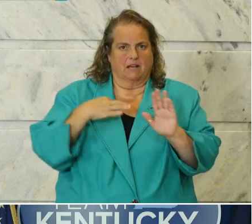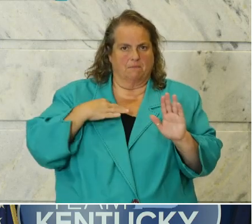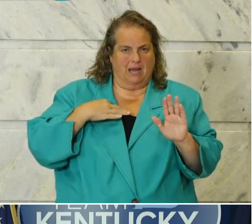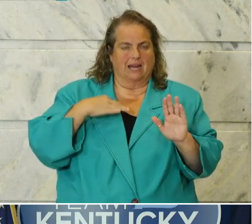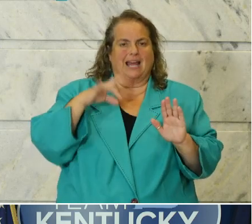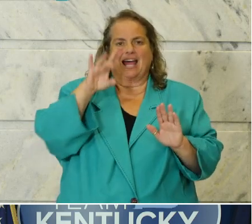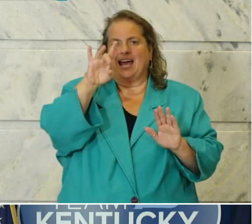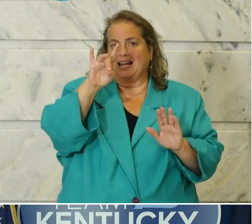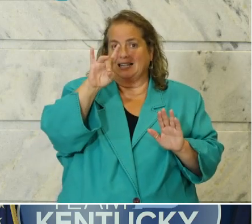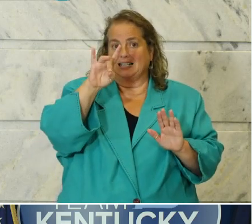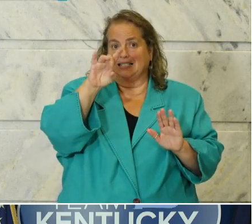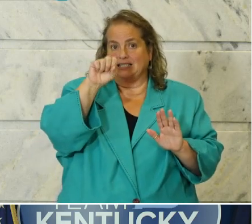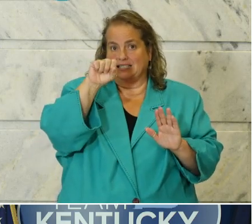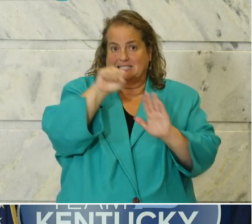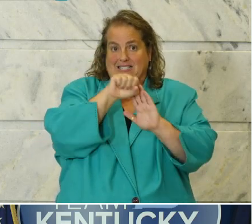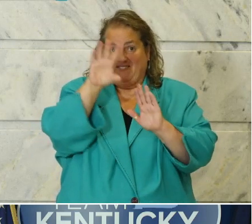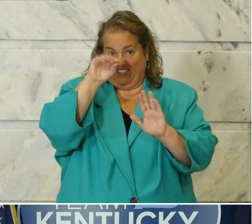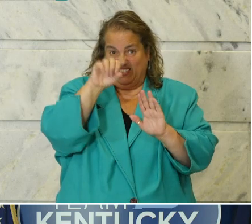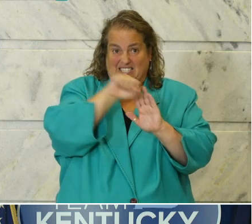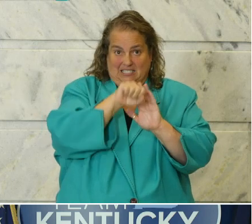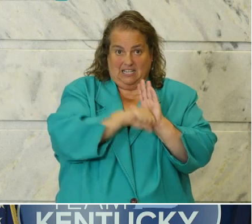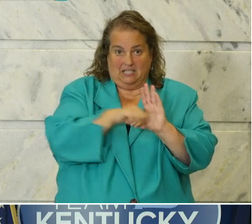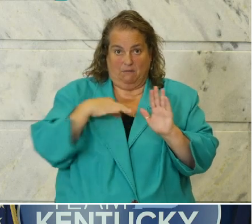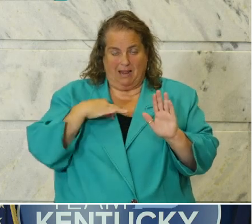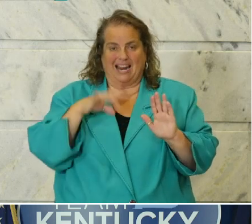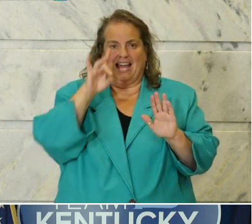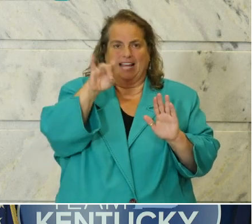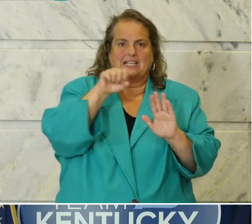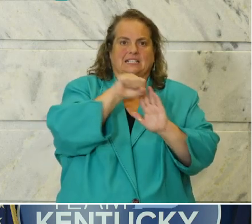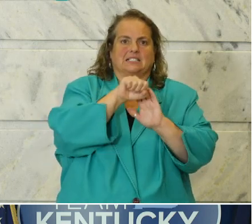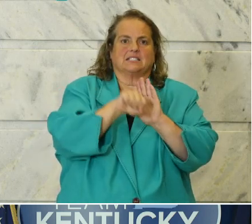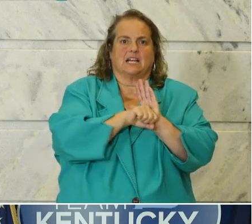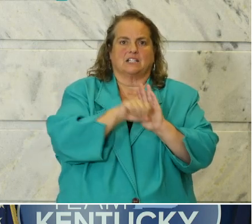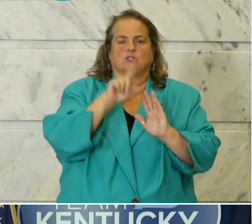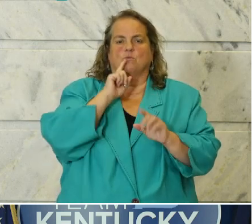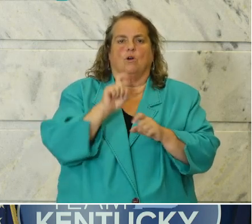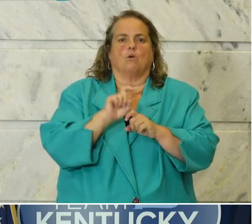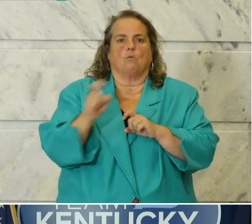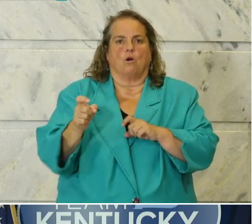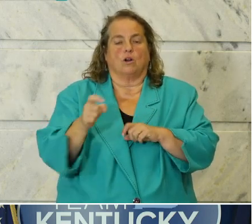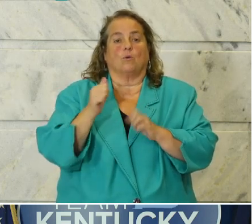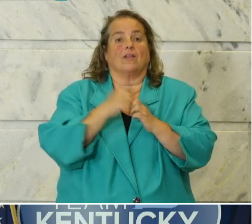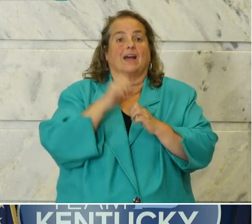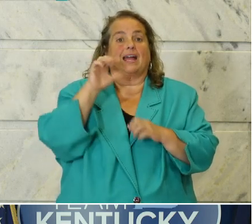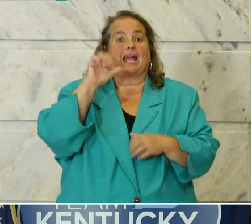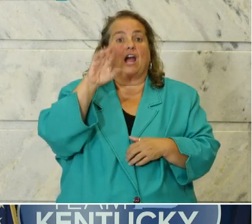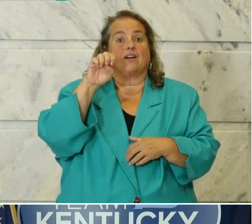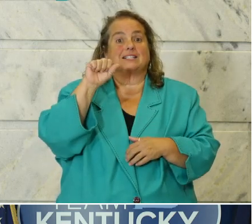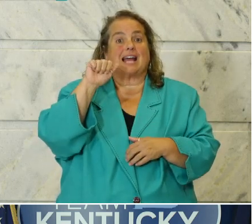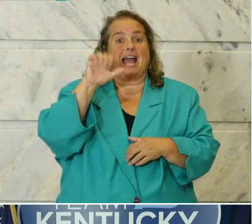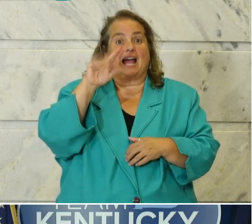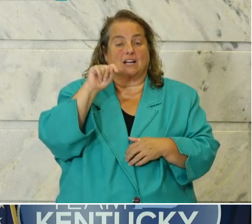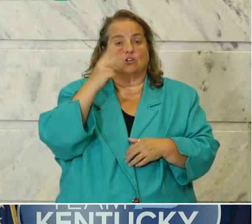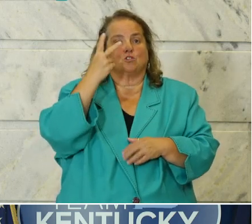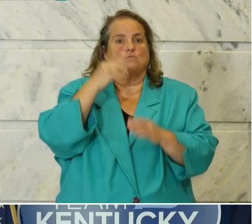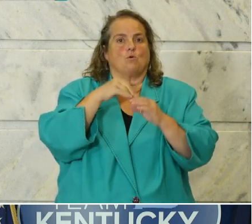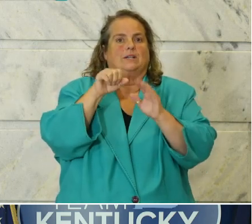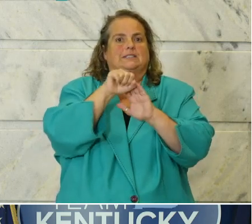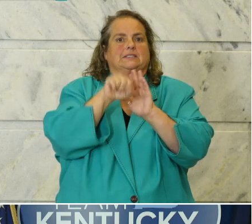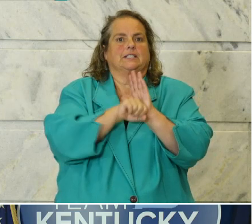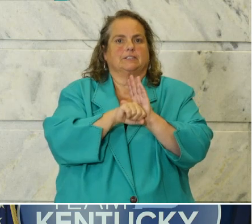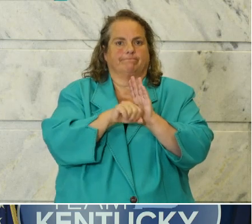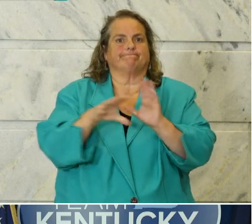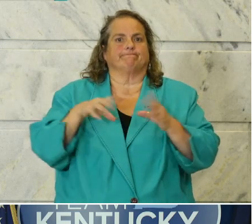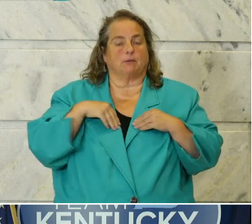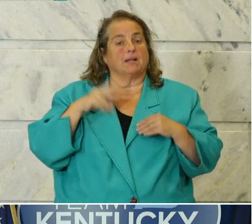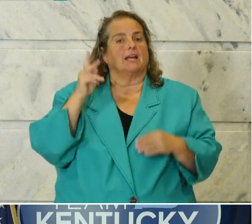rewarded. But with the CARES Act, 2 more states were allowed, and Kentucky is one of them. And just to